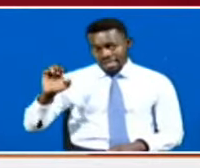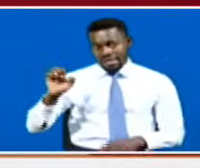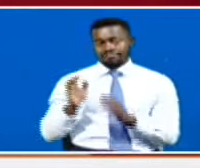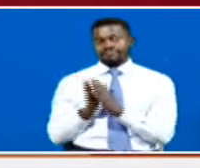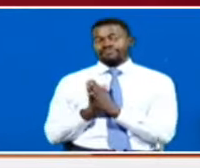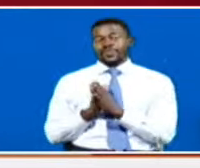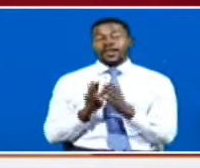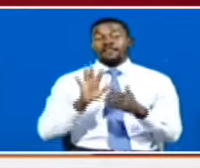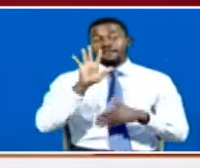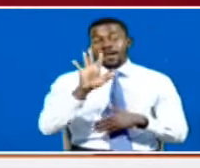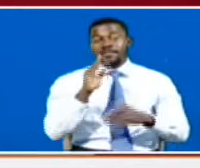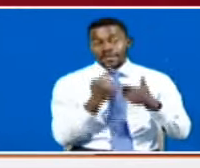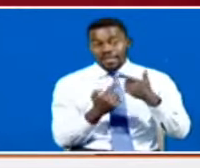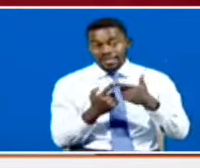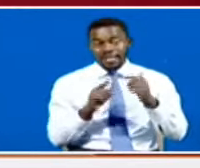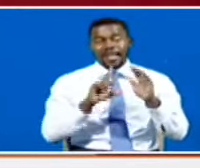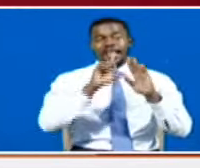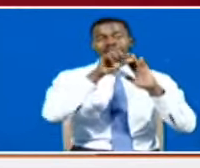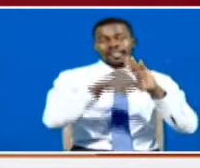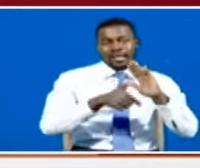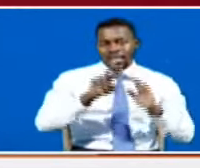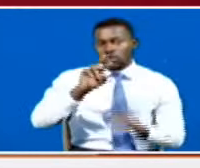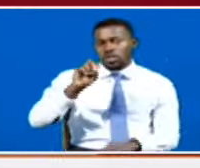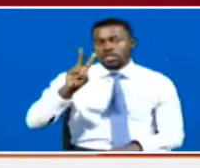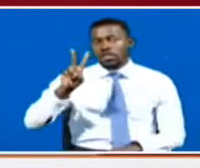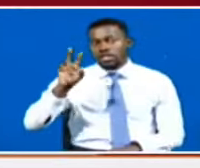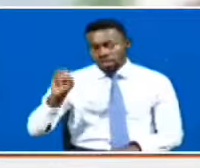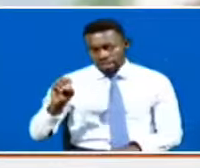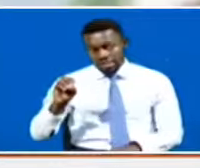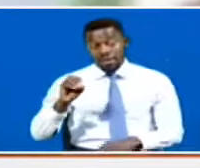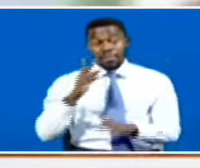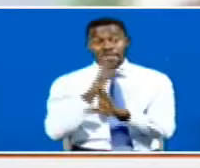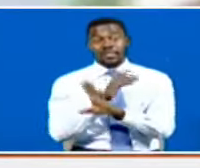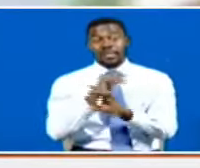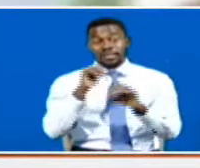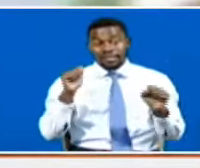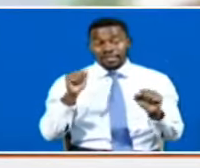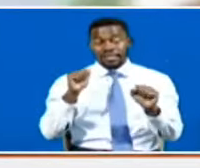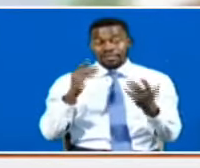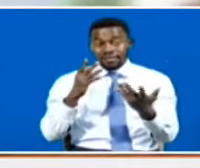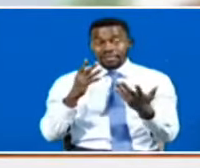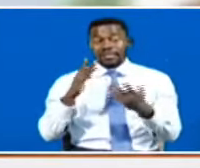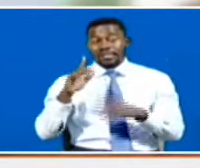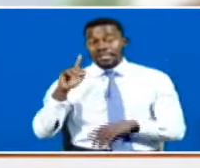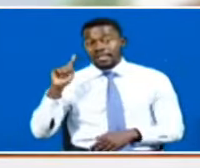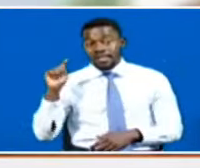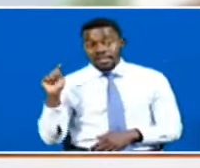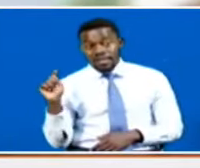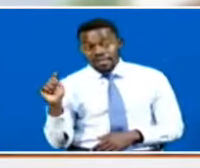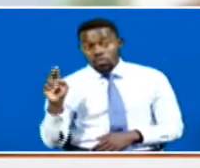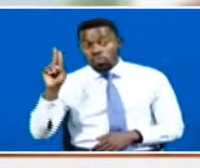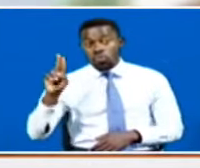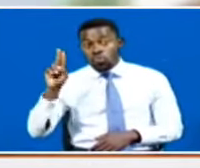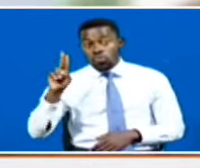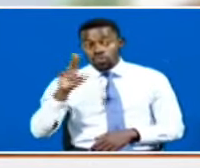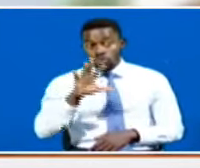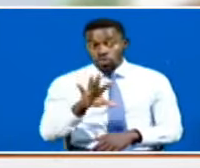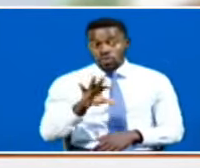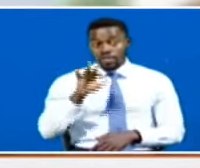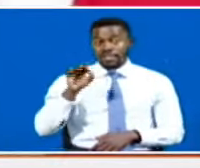5 years later, in 2020, President Uhuru Kenyatta appointed General Robert Kibochi as the new military